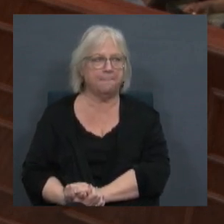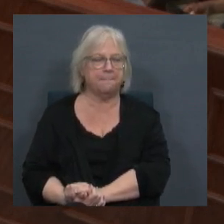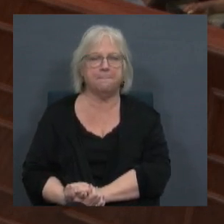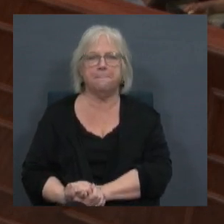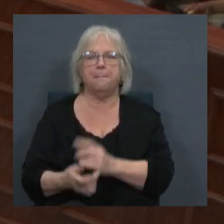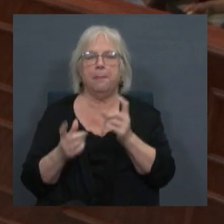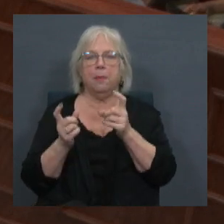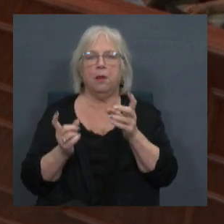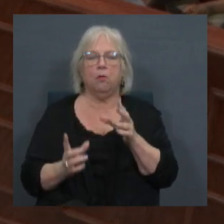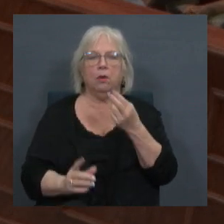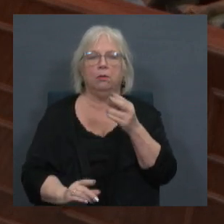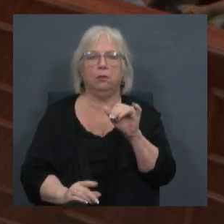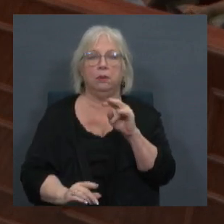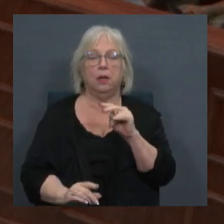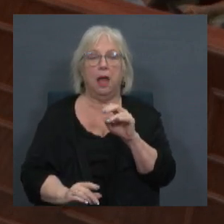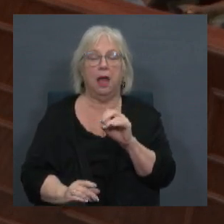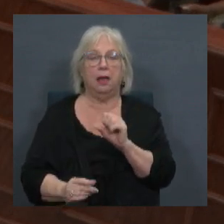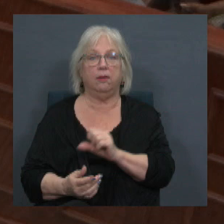Director Hines?